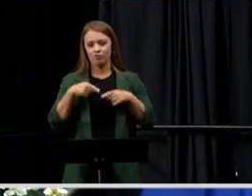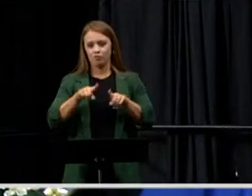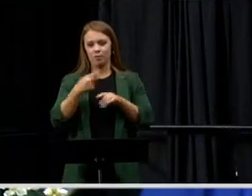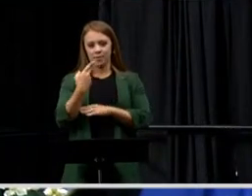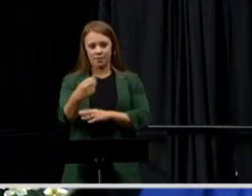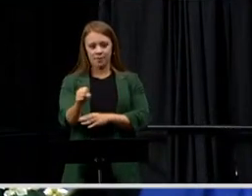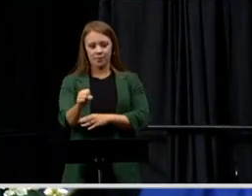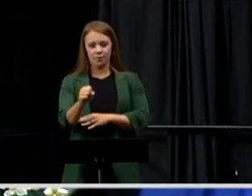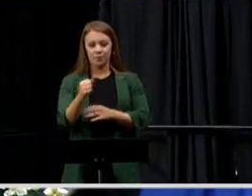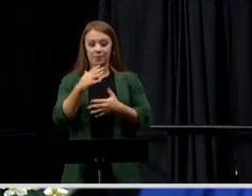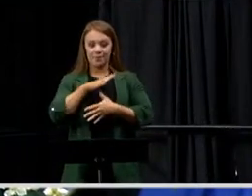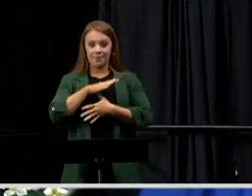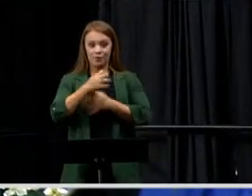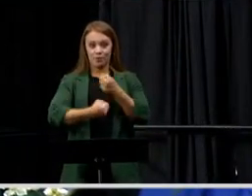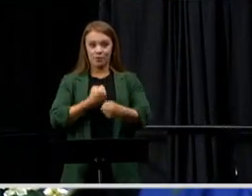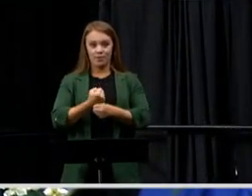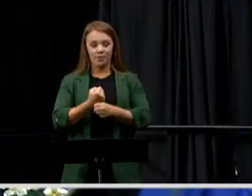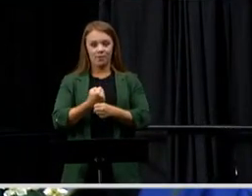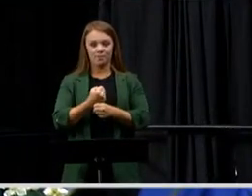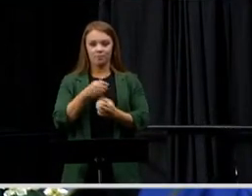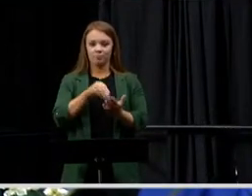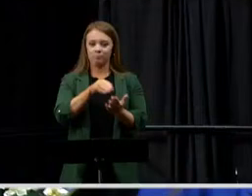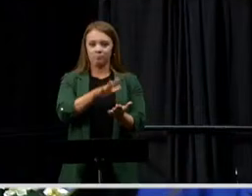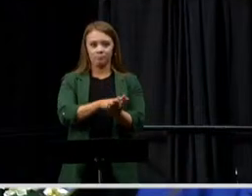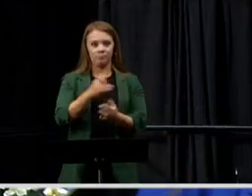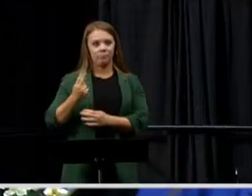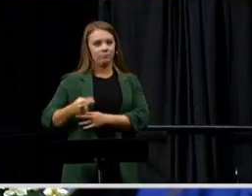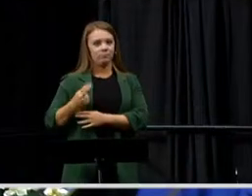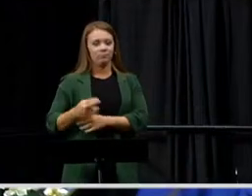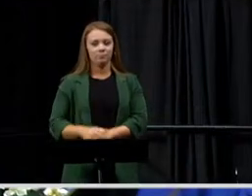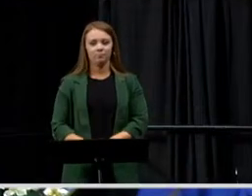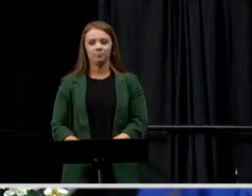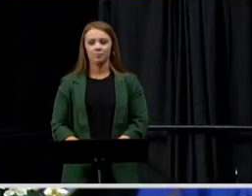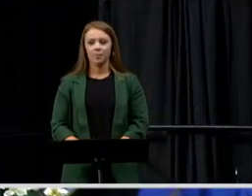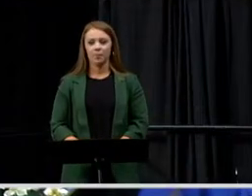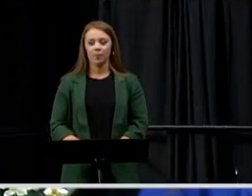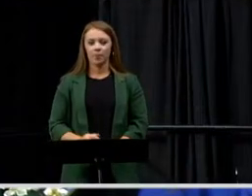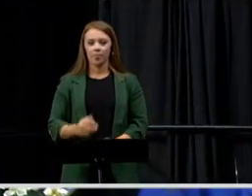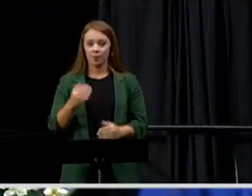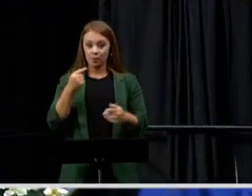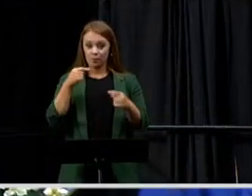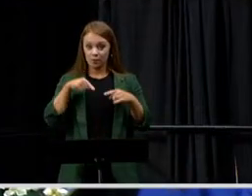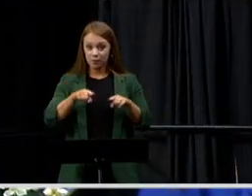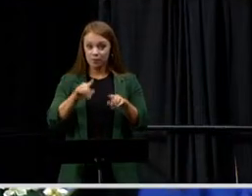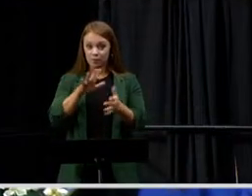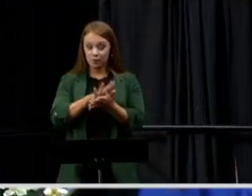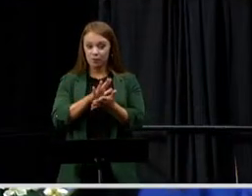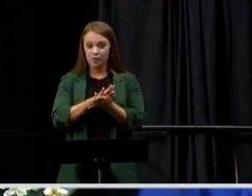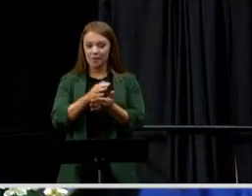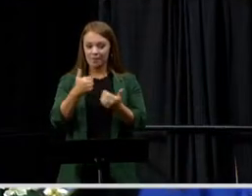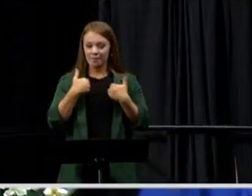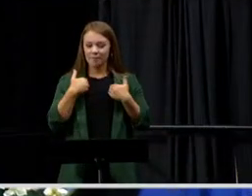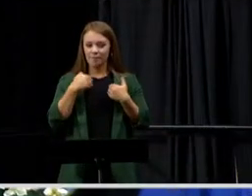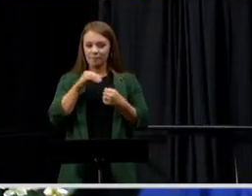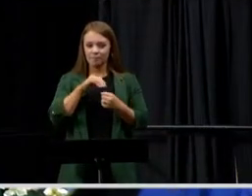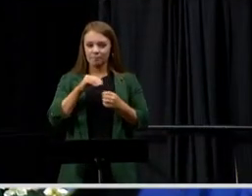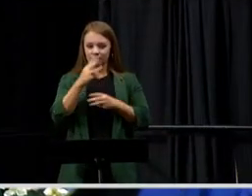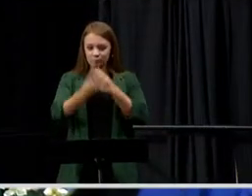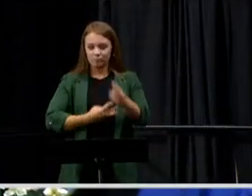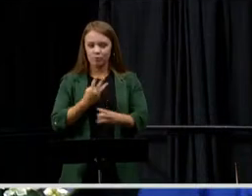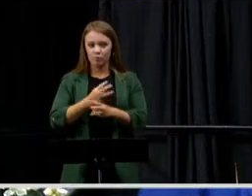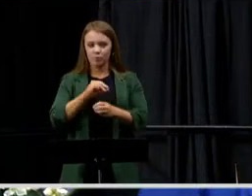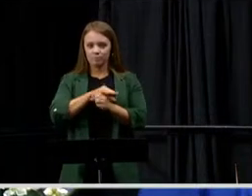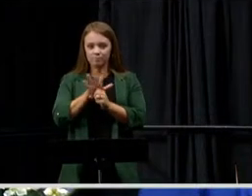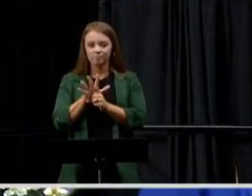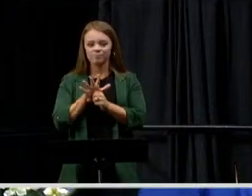and our senior year will definitely be one for the books. We attended school during a global pandemic. Who would have thought